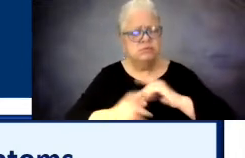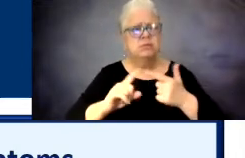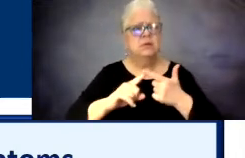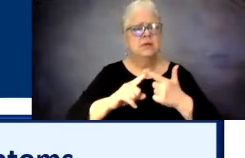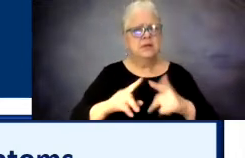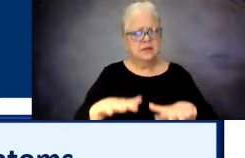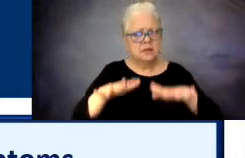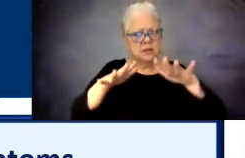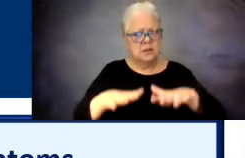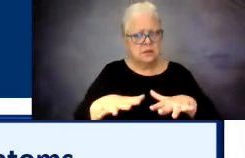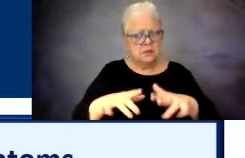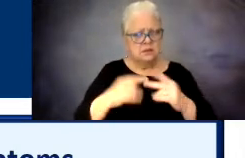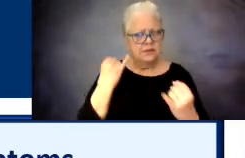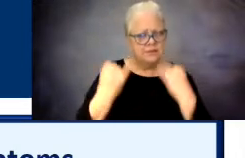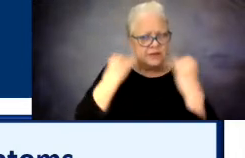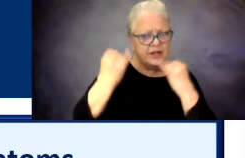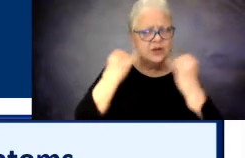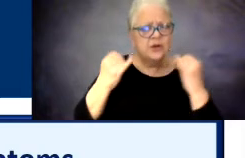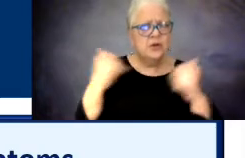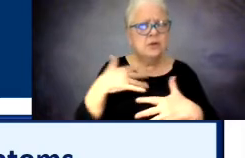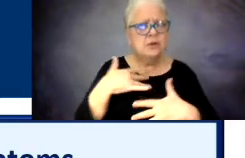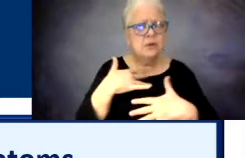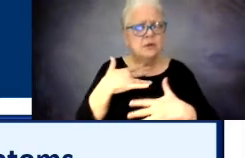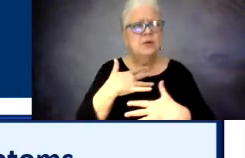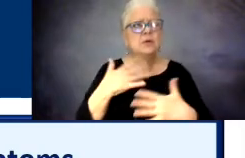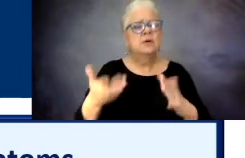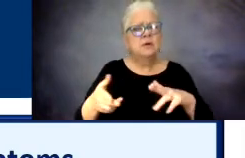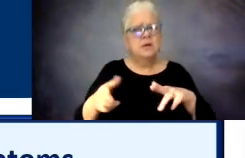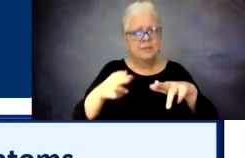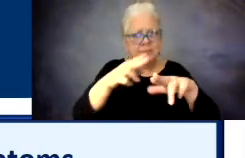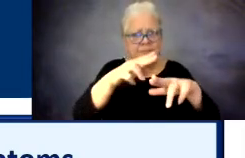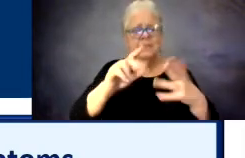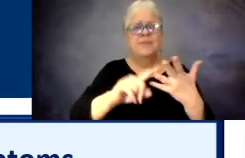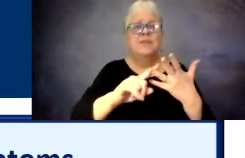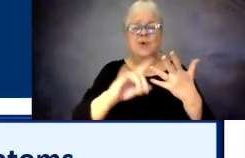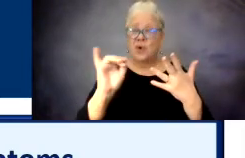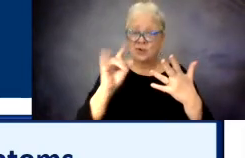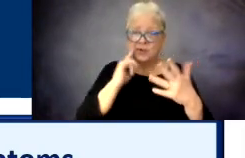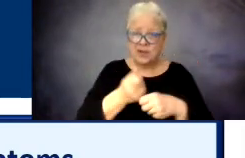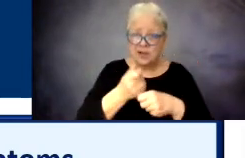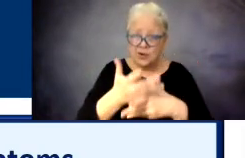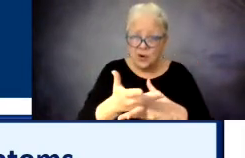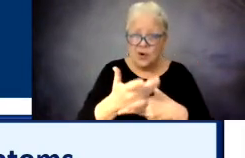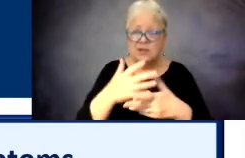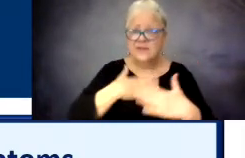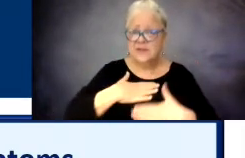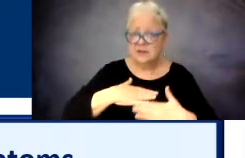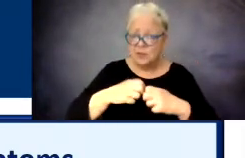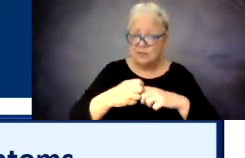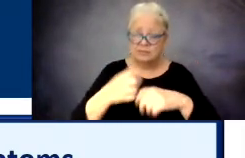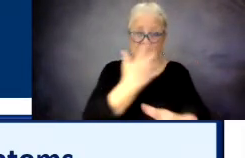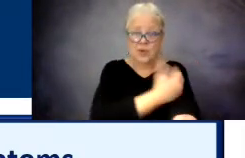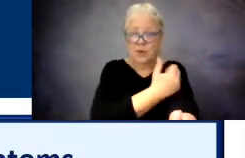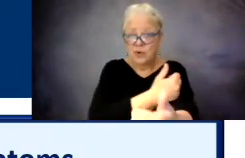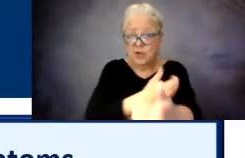in the elder. It can also cause, physical issues, elevated blood pressure, upset